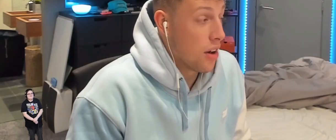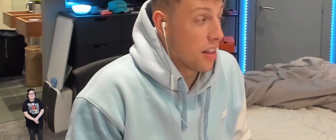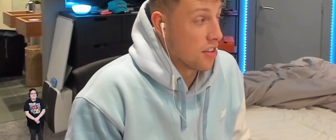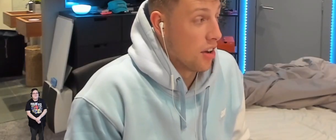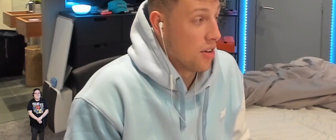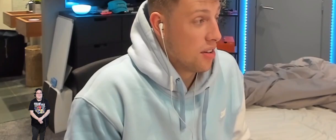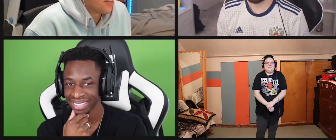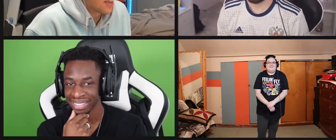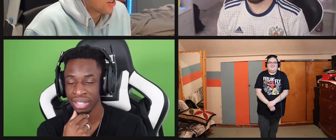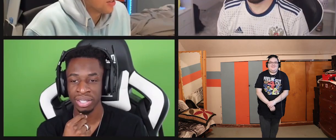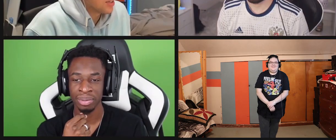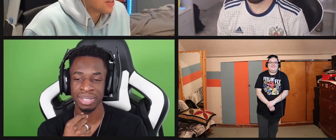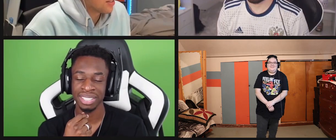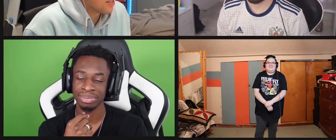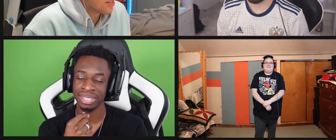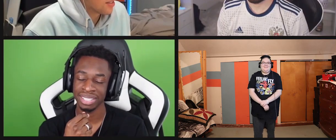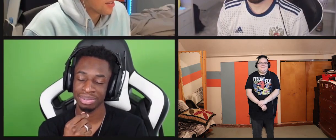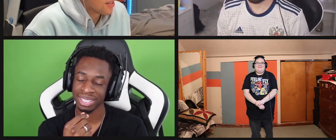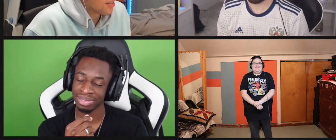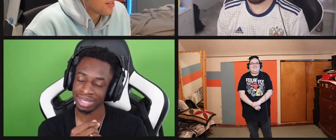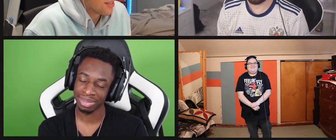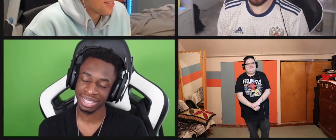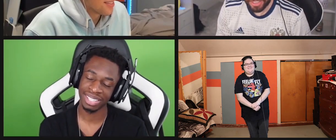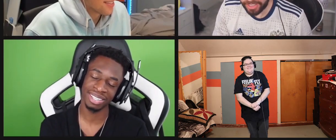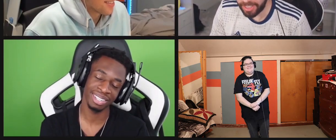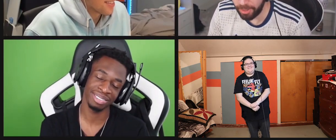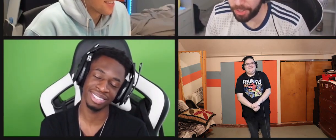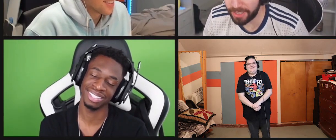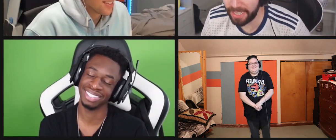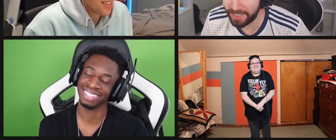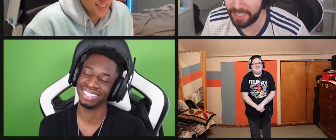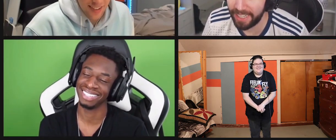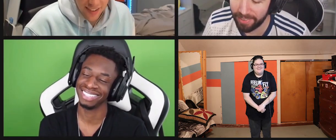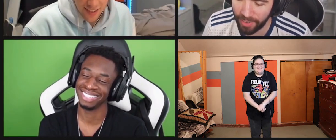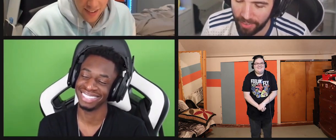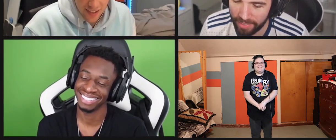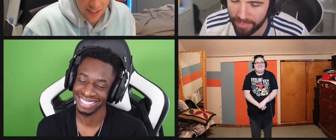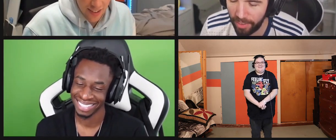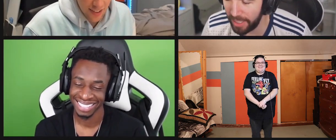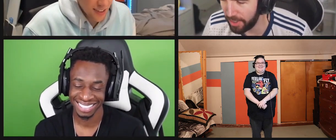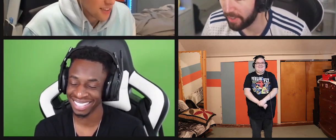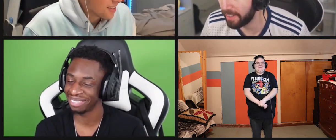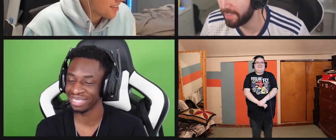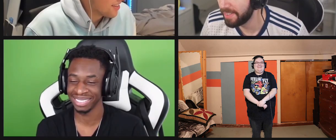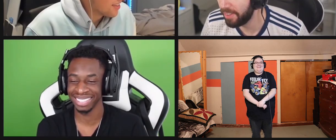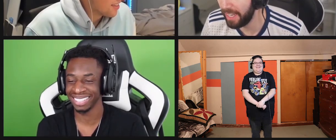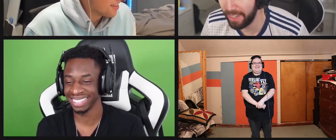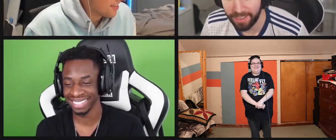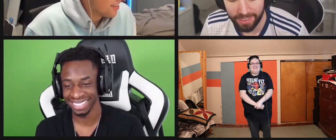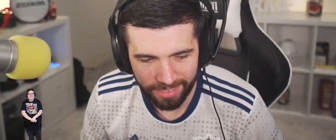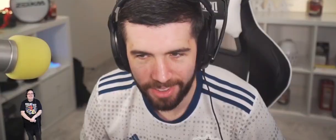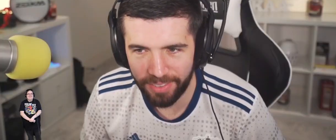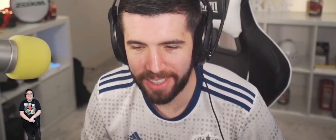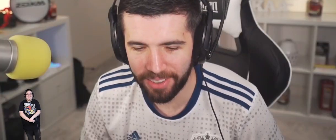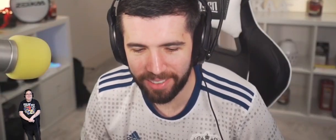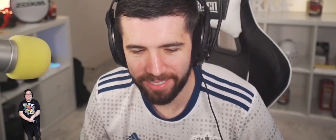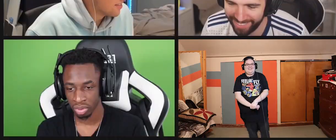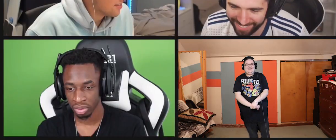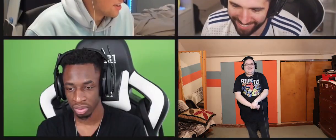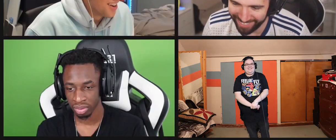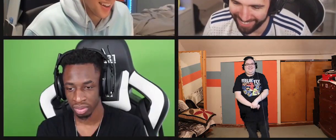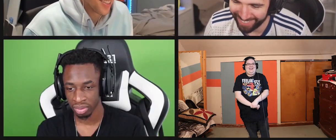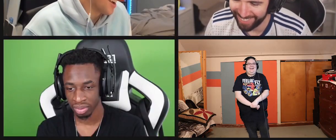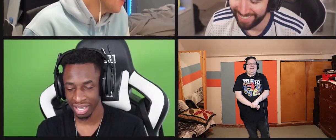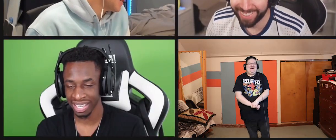actually do a video like this, you know. Like please. Just, I told you, just let Ethan do it. Just let Ethan do it. Or let just do Vic do it.